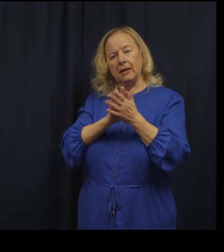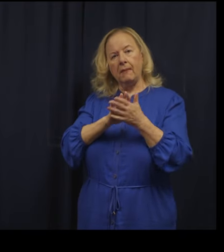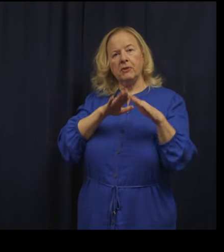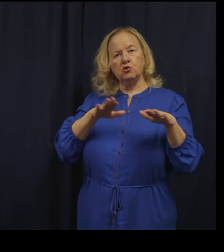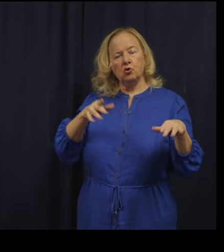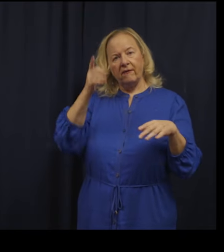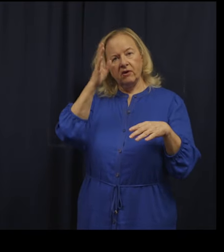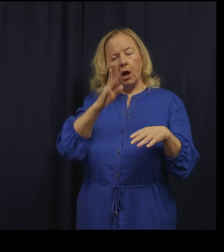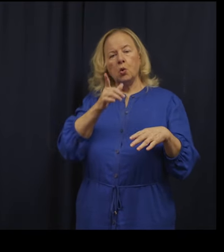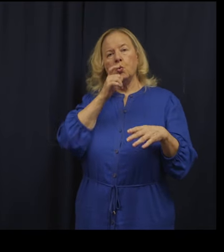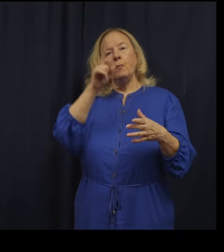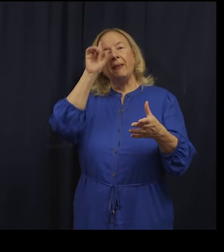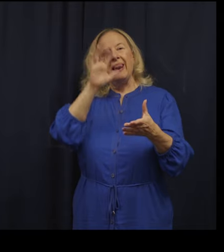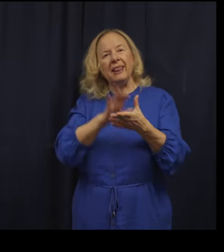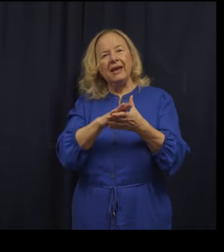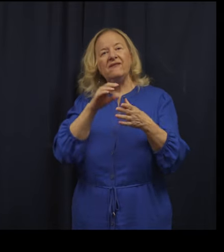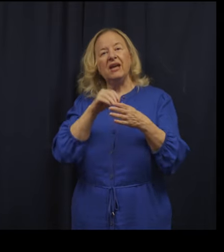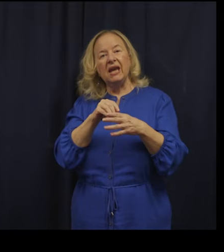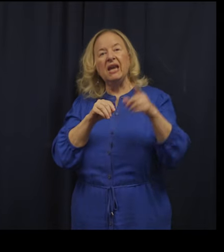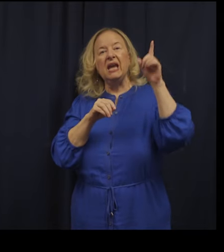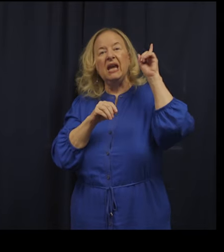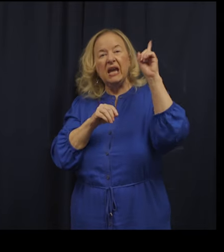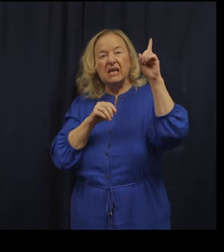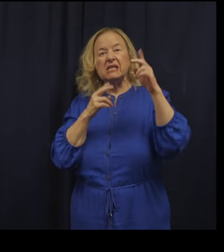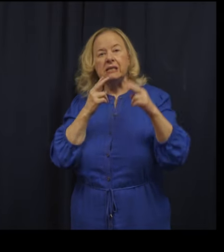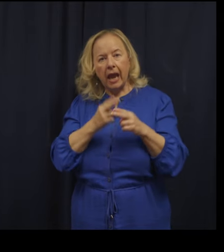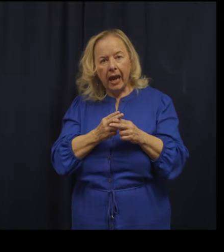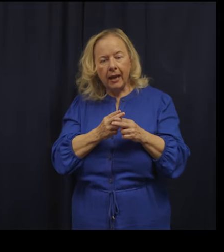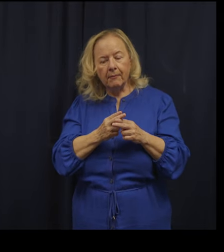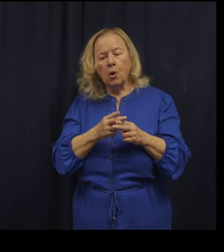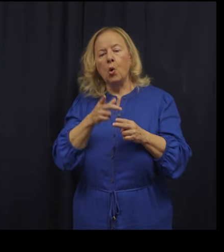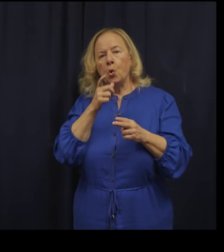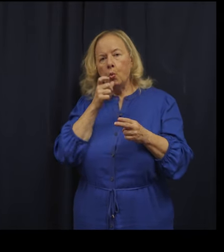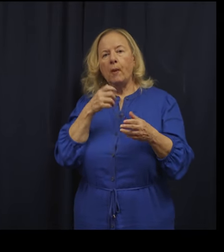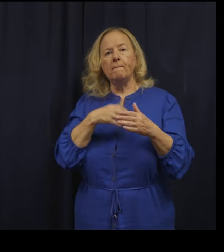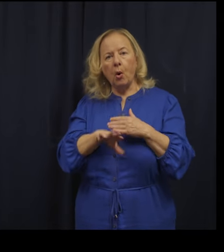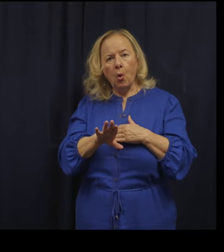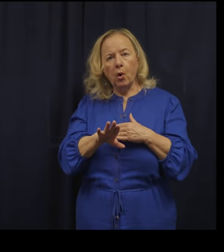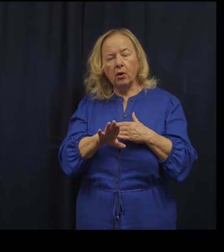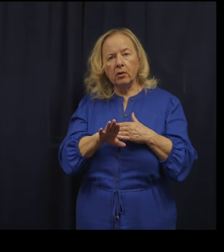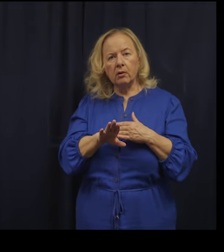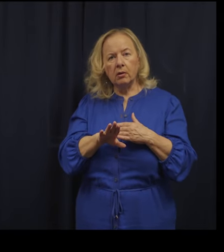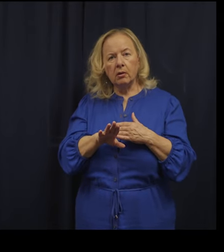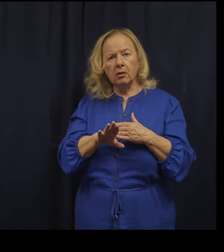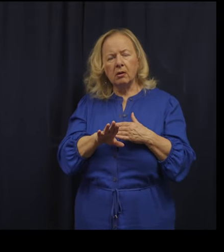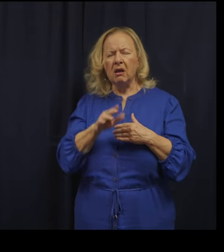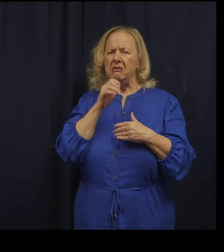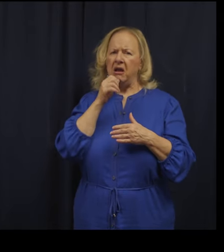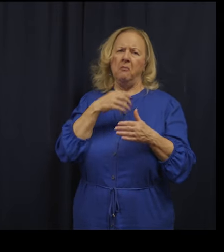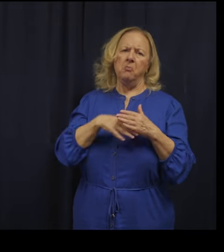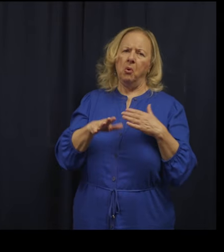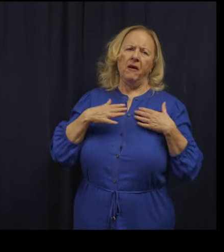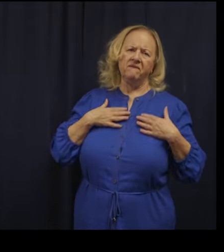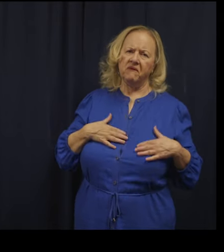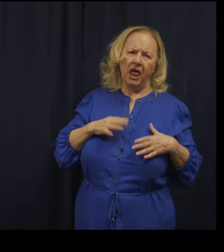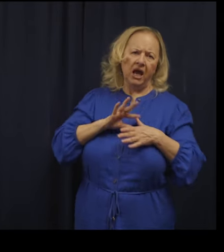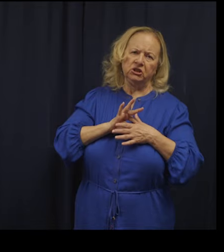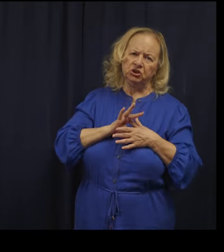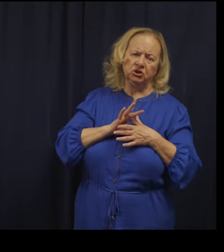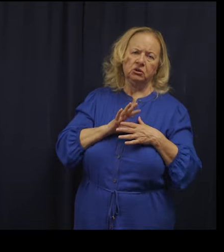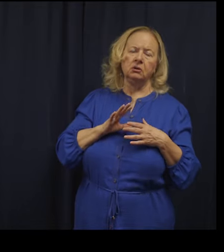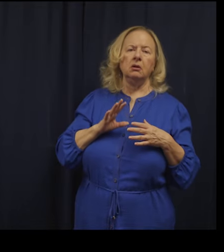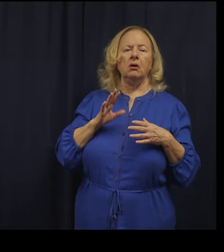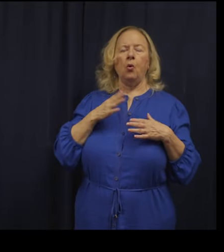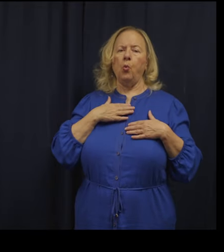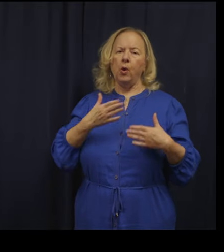children of God, to those who believe in his name, who were born, but look at this. They're not born of flesh and blood, nor of